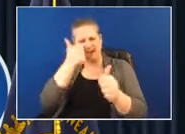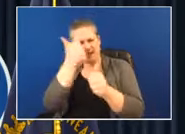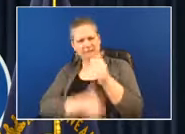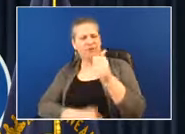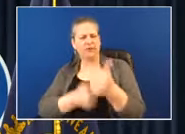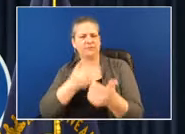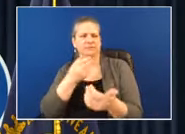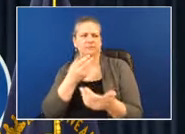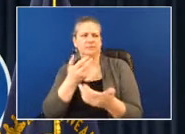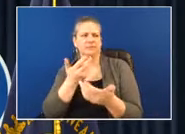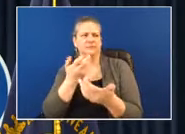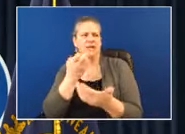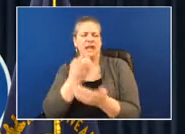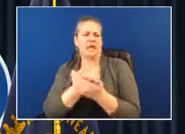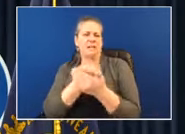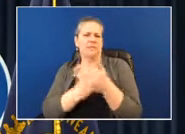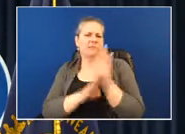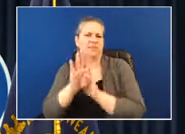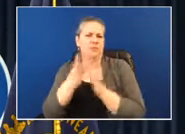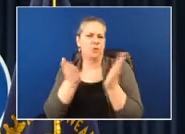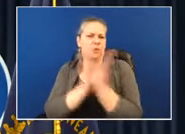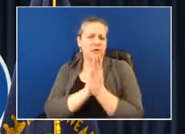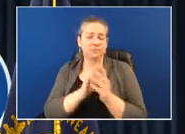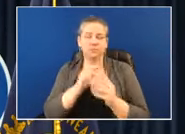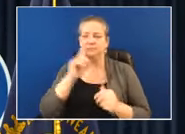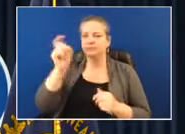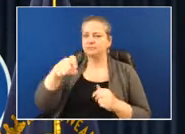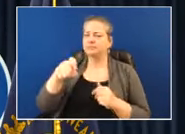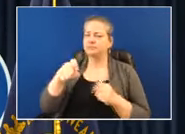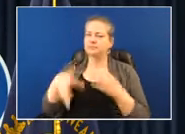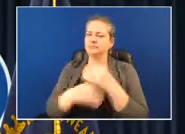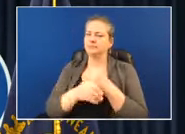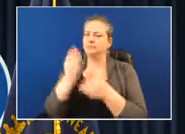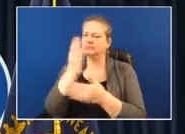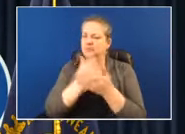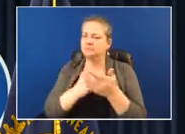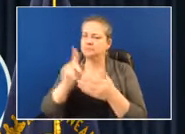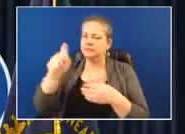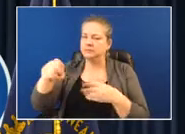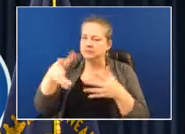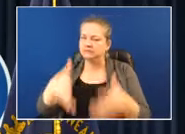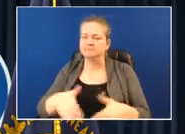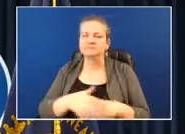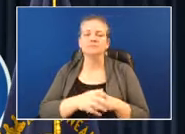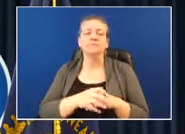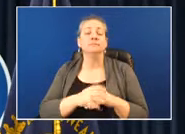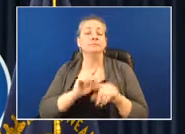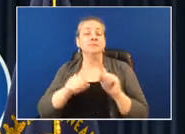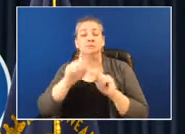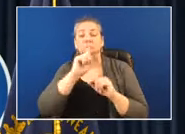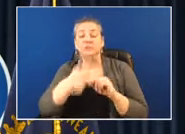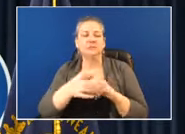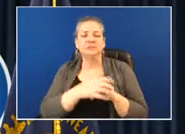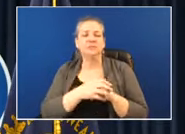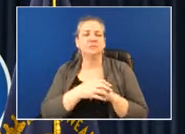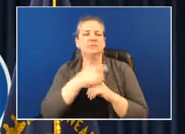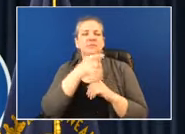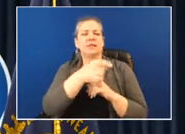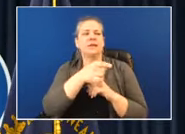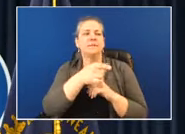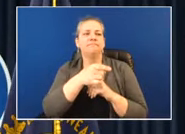is going to mean some good things. It really, at the end, again, with the exception, and I take